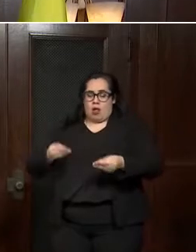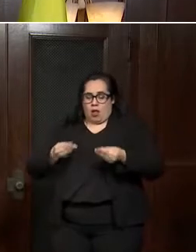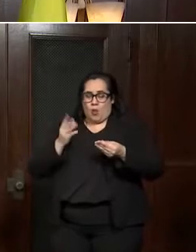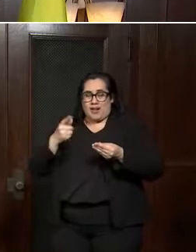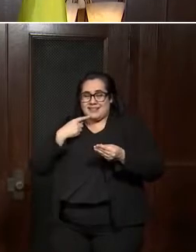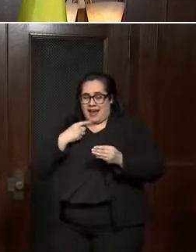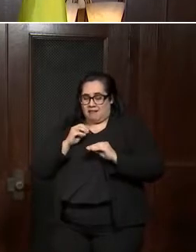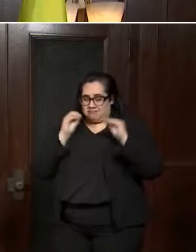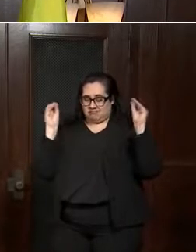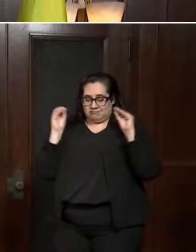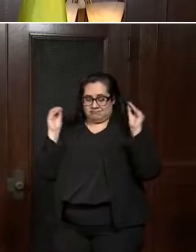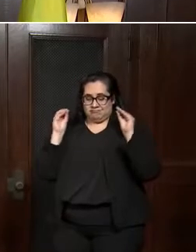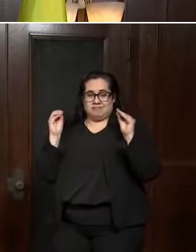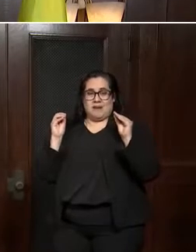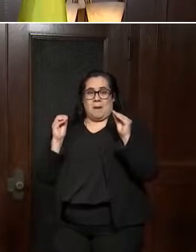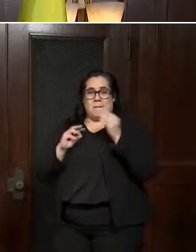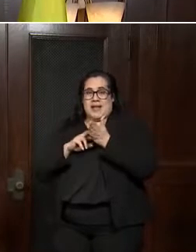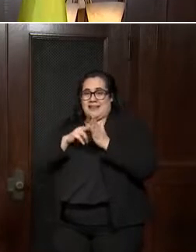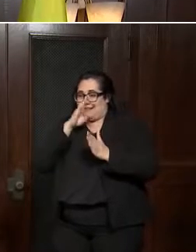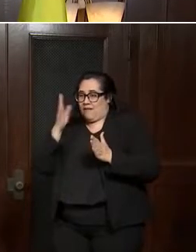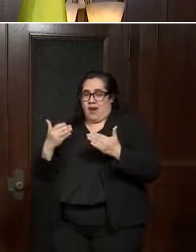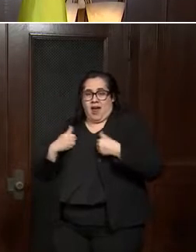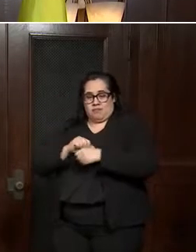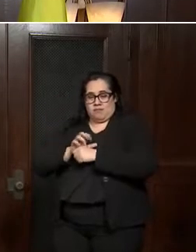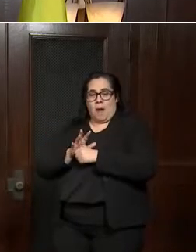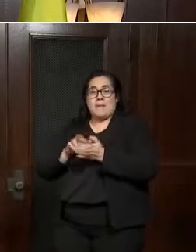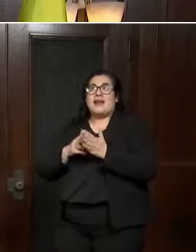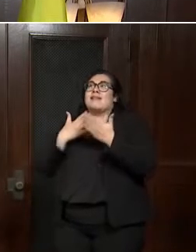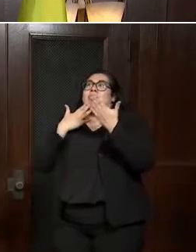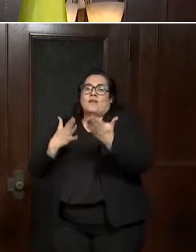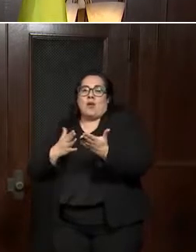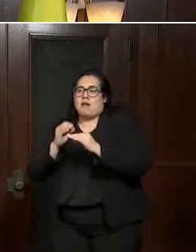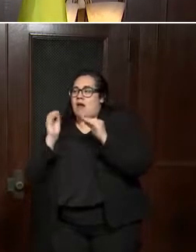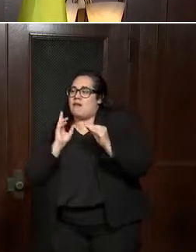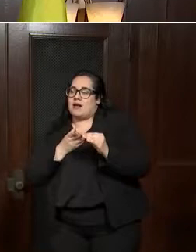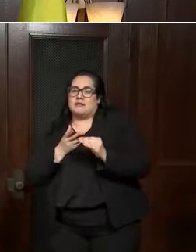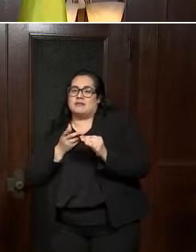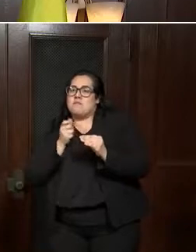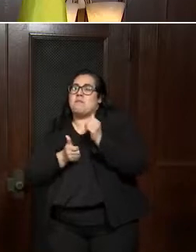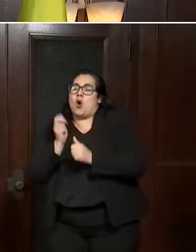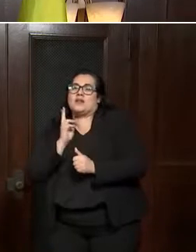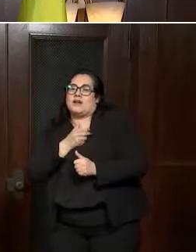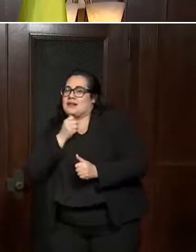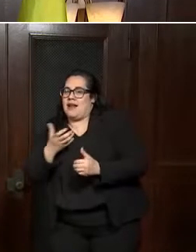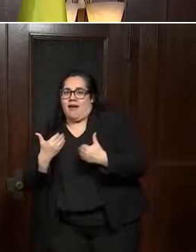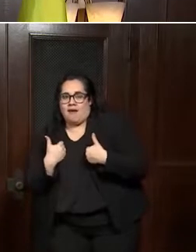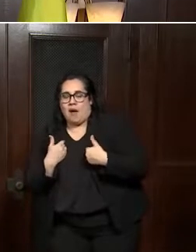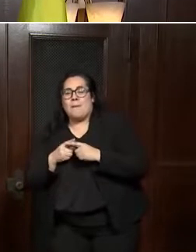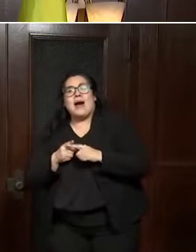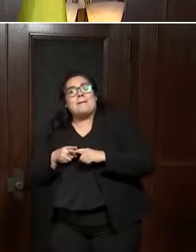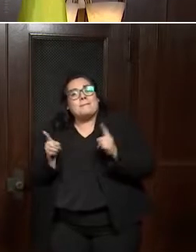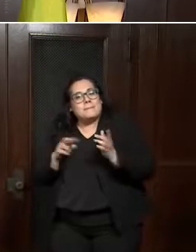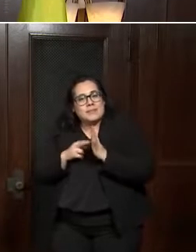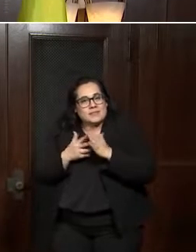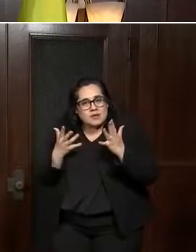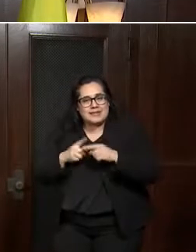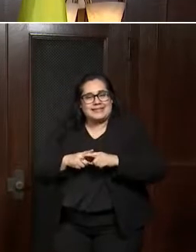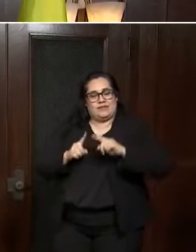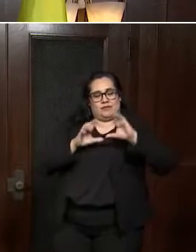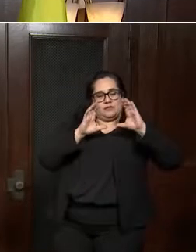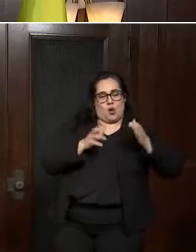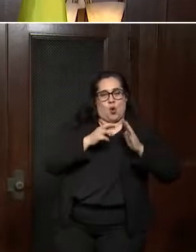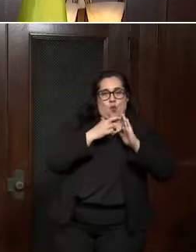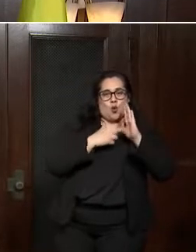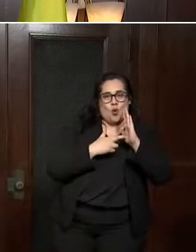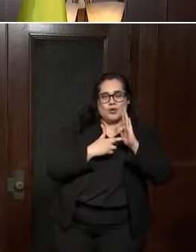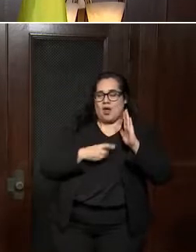negative, which means most of us thankfully have not gotten this, which means it's a different set of rules. Those folks don't necessarily